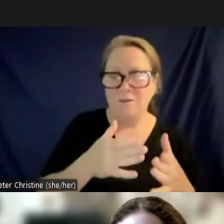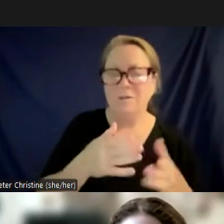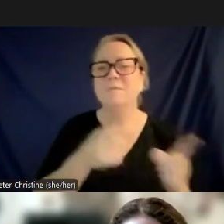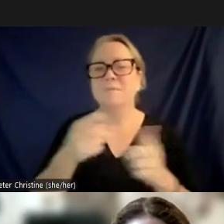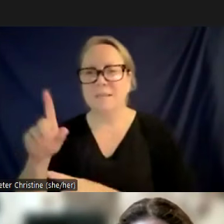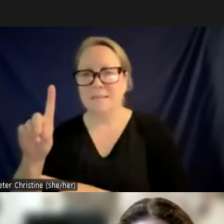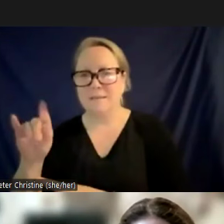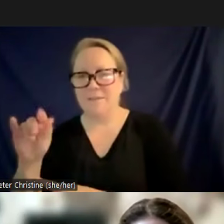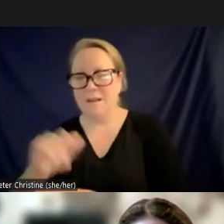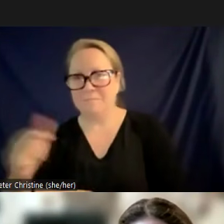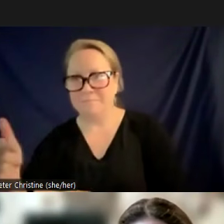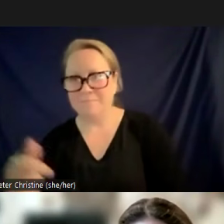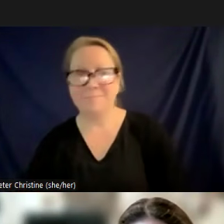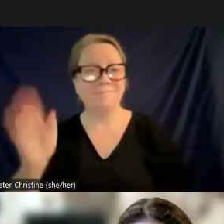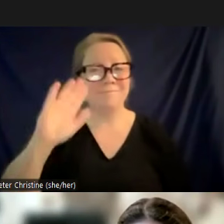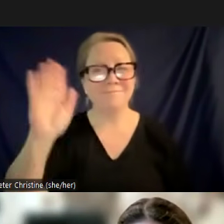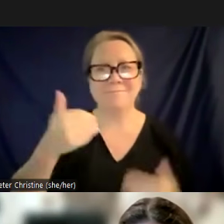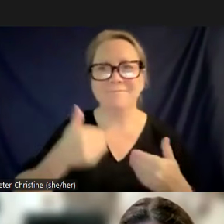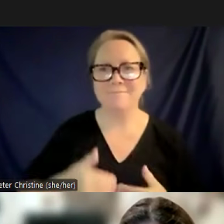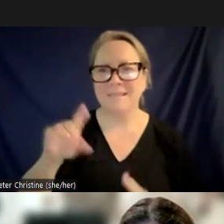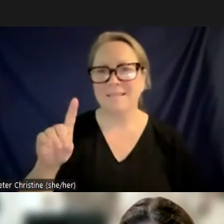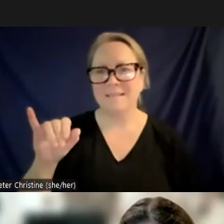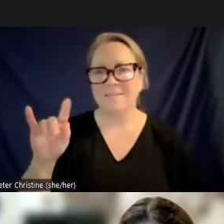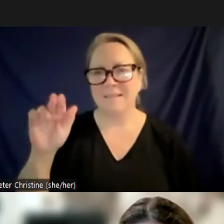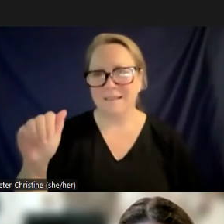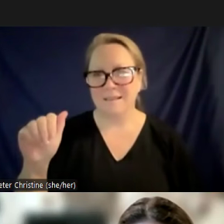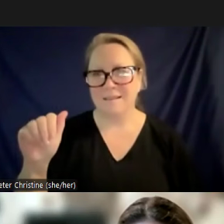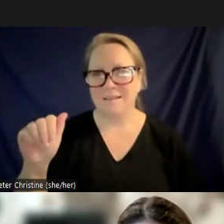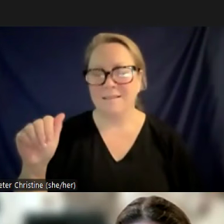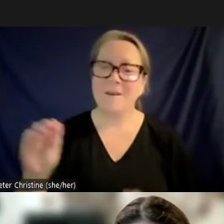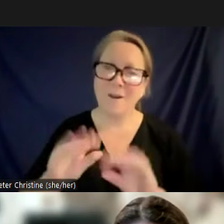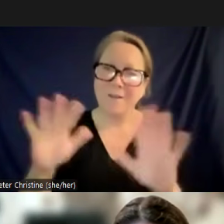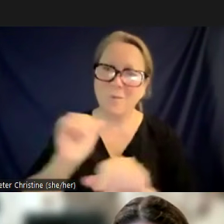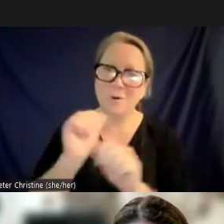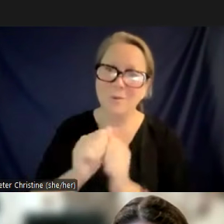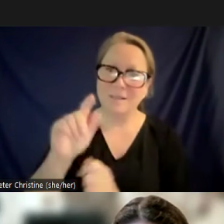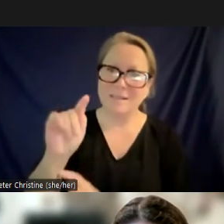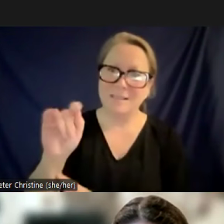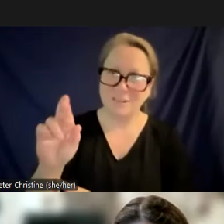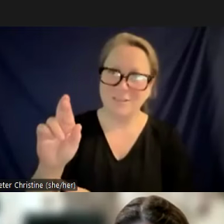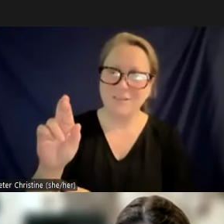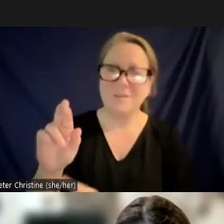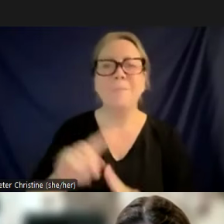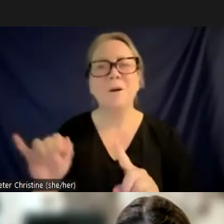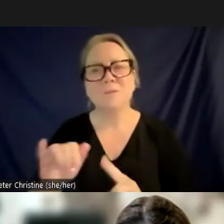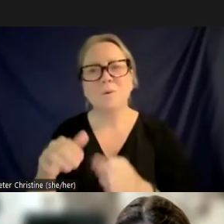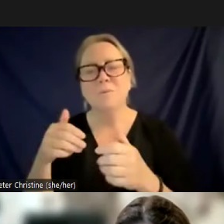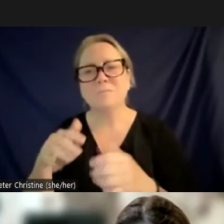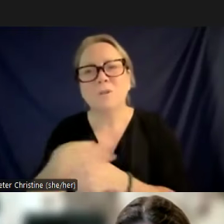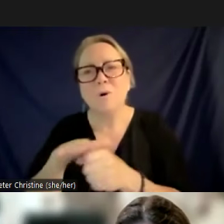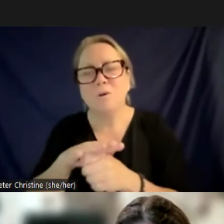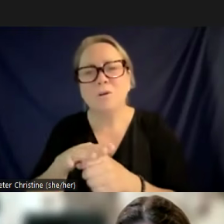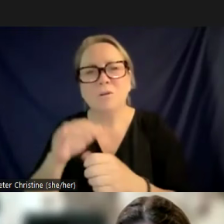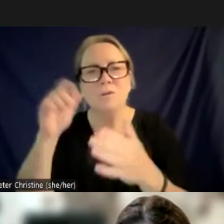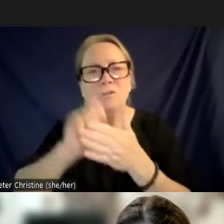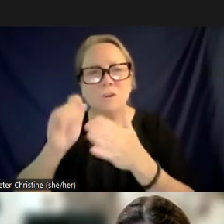themselves. Hi everyone, my name is Divina. Obviously, I work with TIER, but I'm also a local journalist with a shoestring out